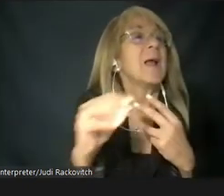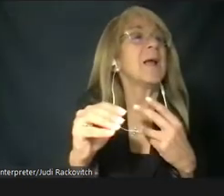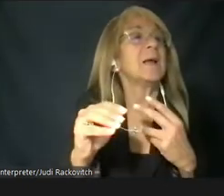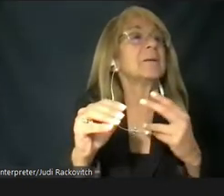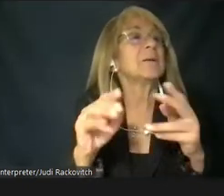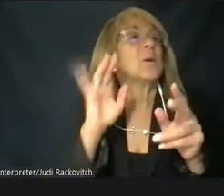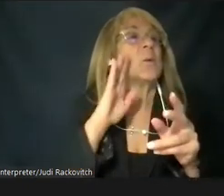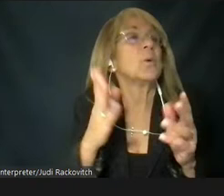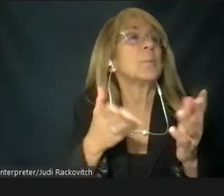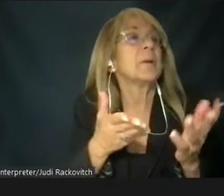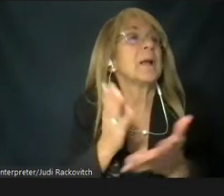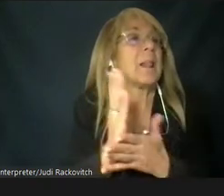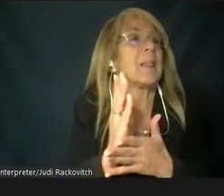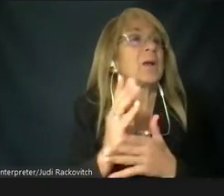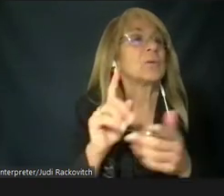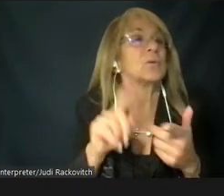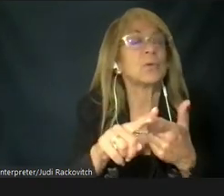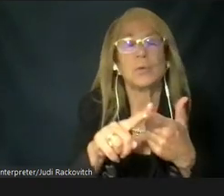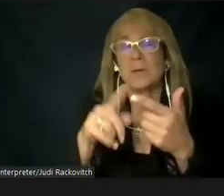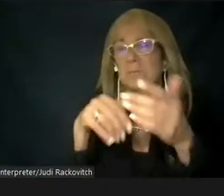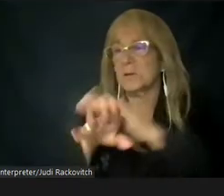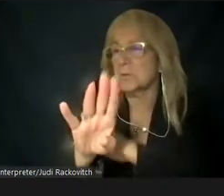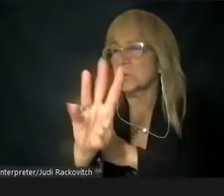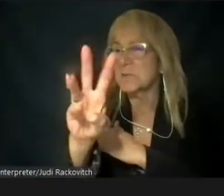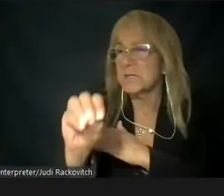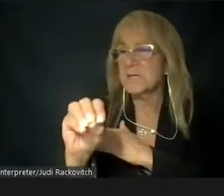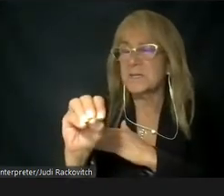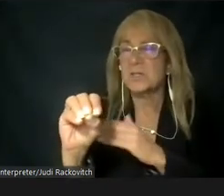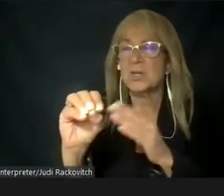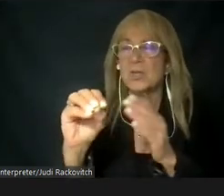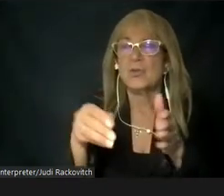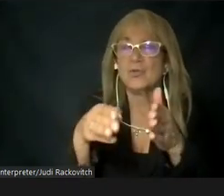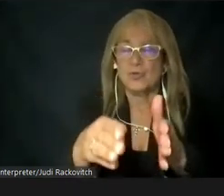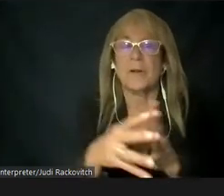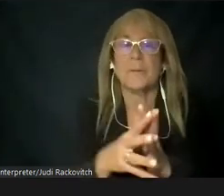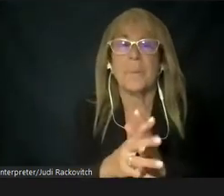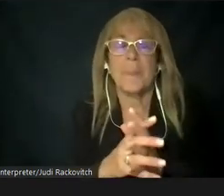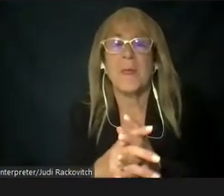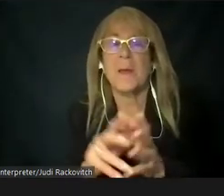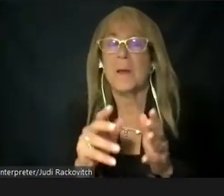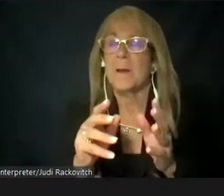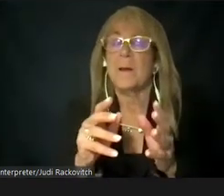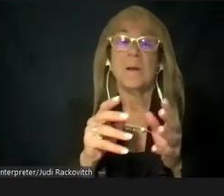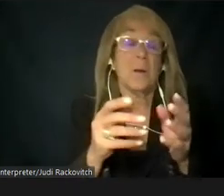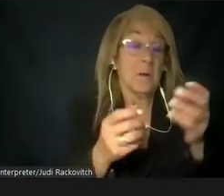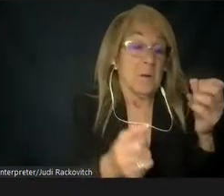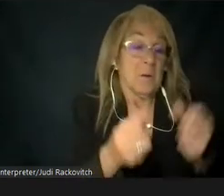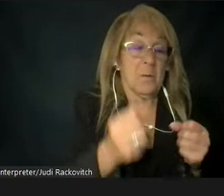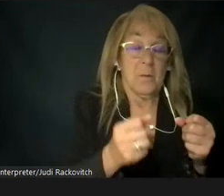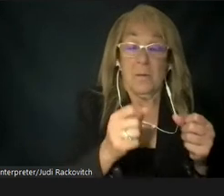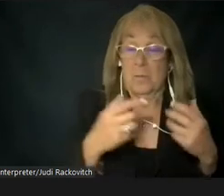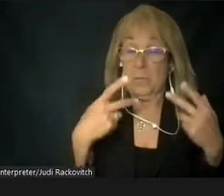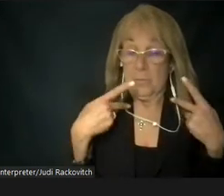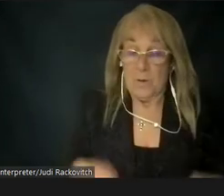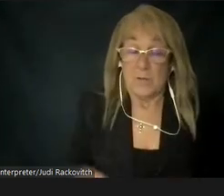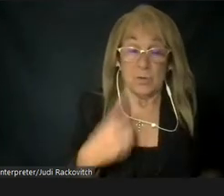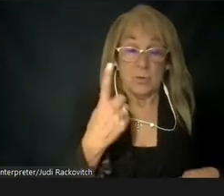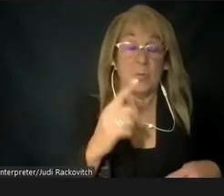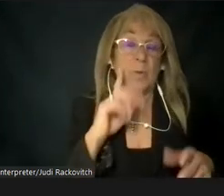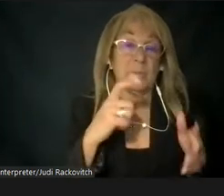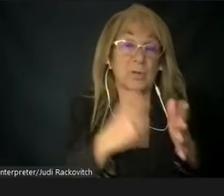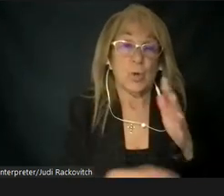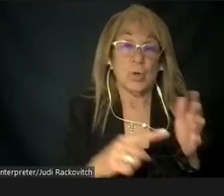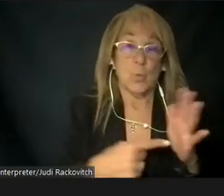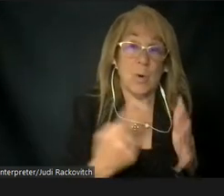south of and inclusive of 60th Street. Passenger vehicles would be charged once per day, and there are exemptions required by the MTA